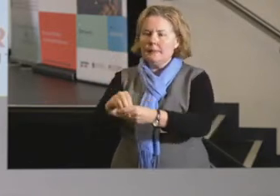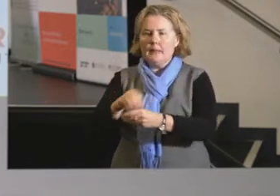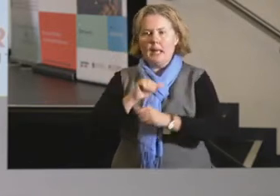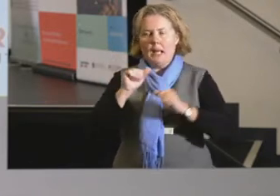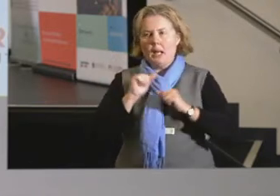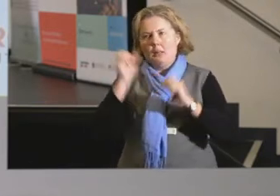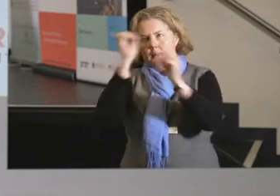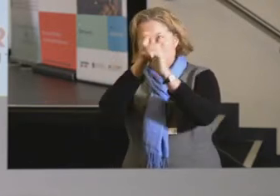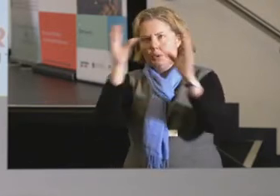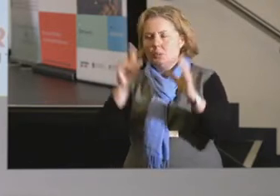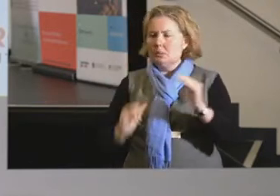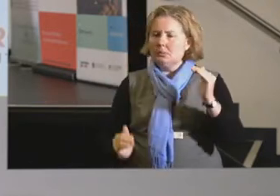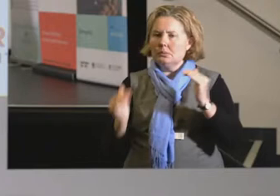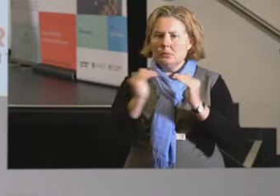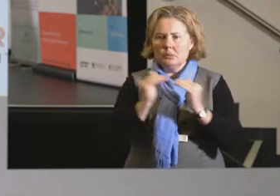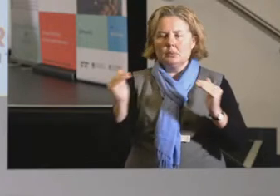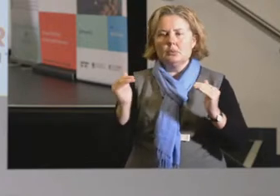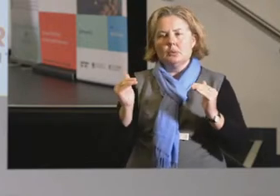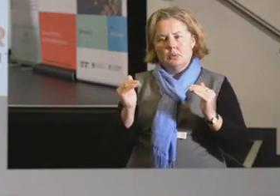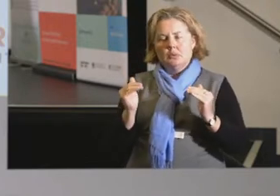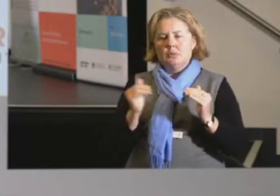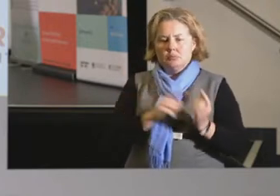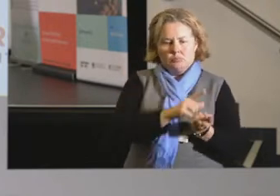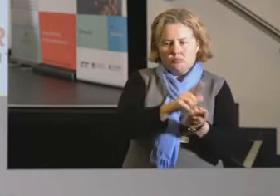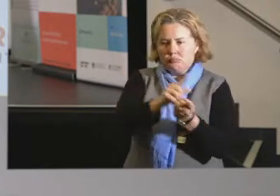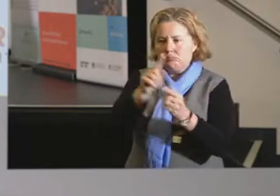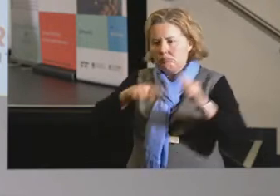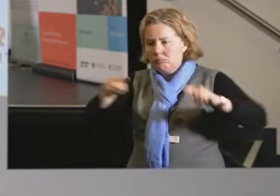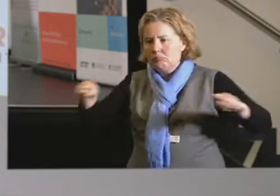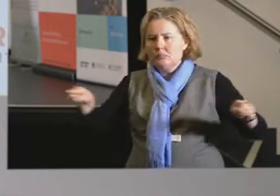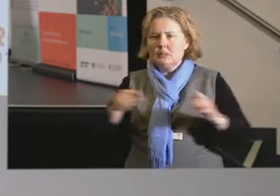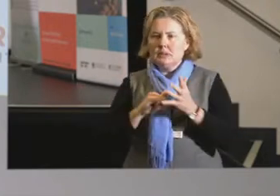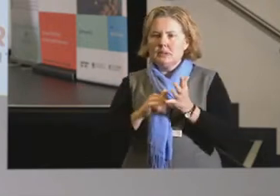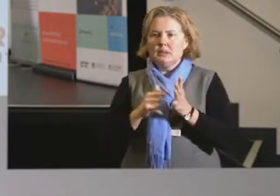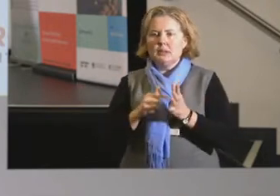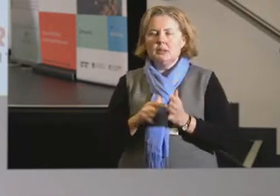just, fair, pluralistic, secular India?